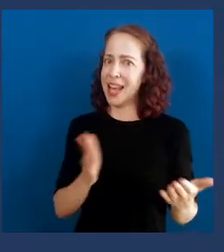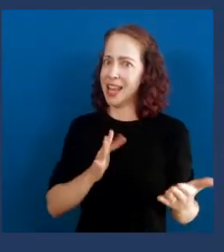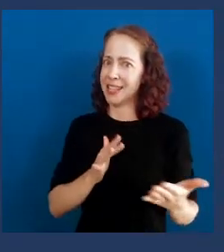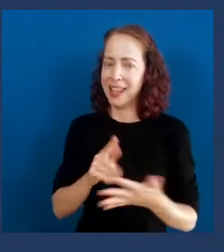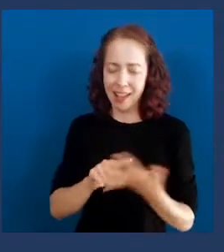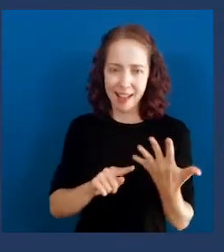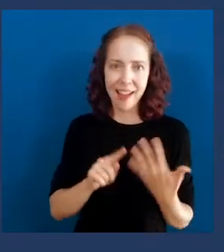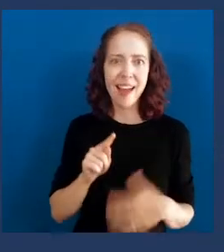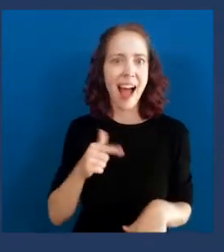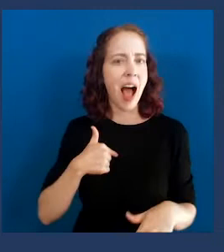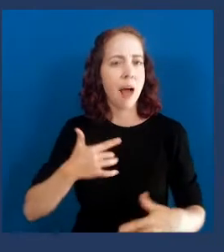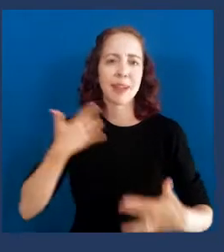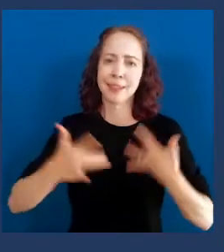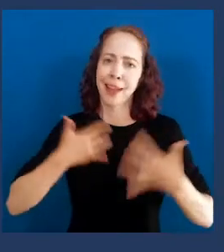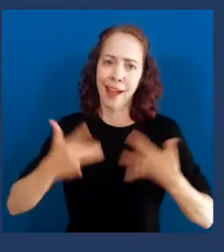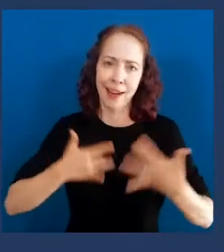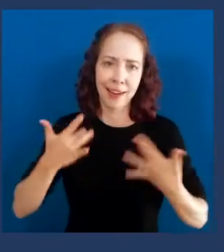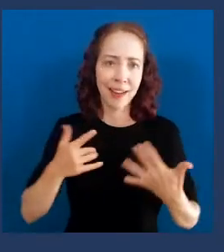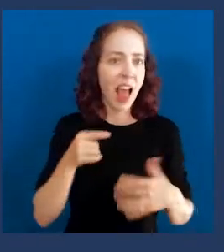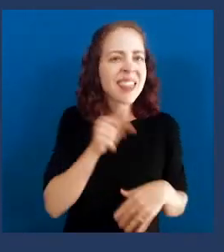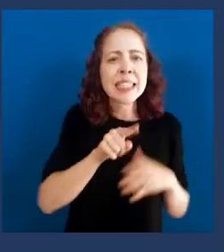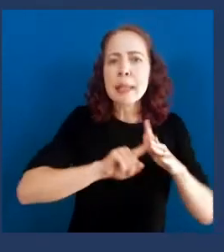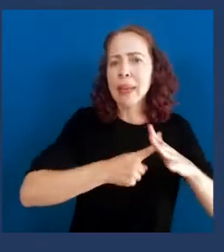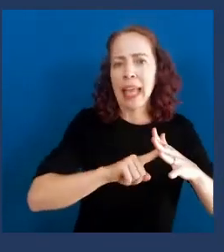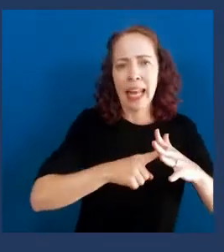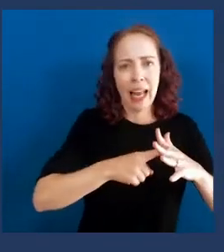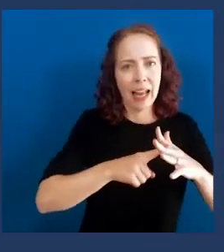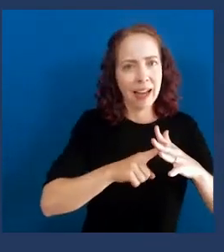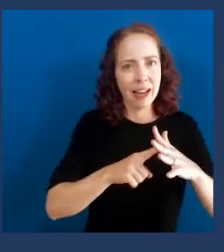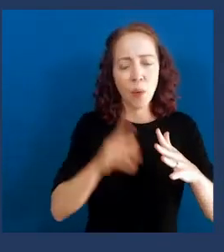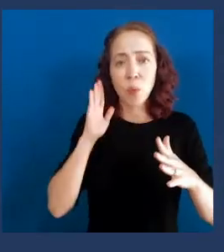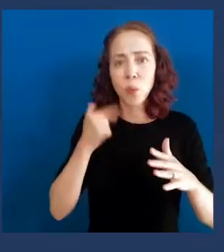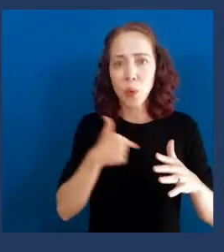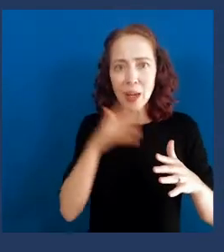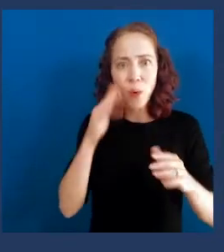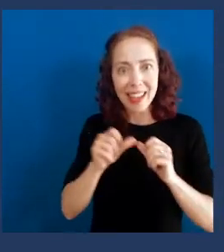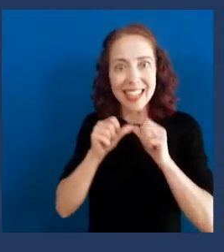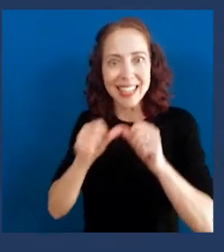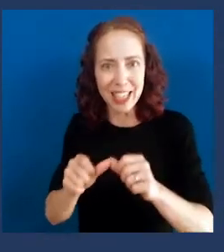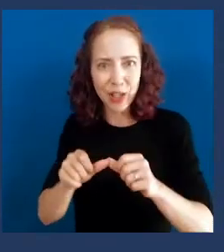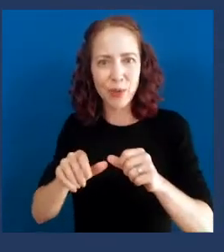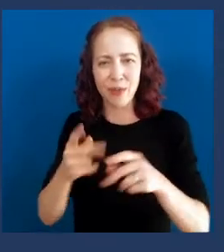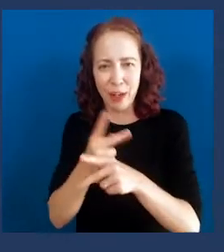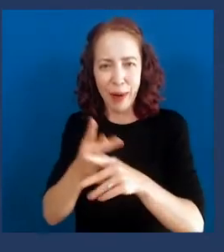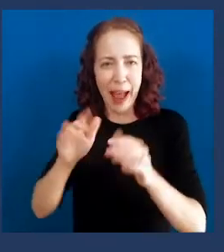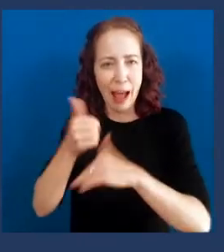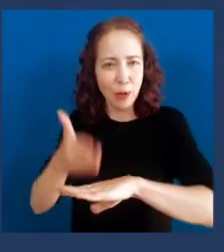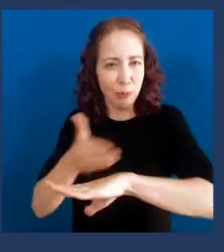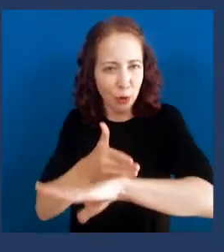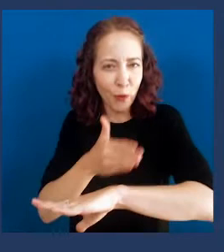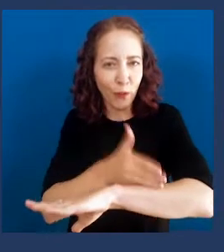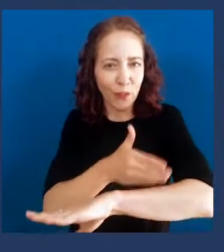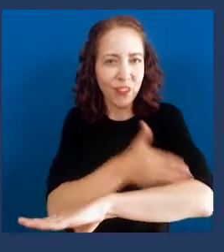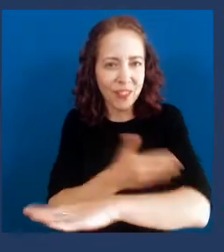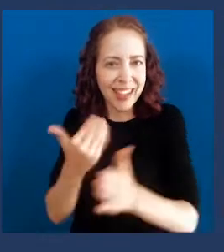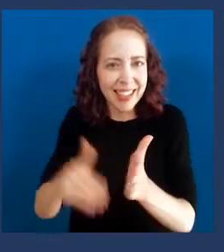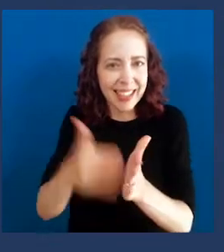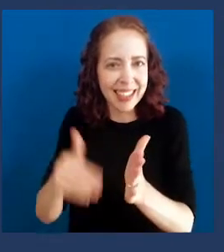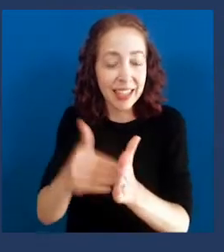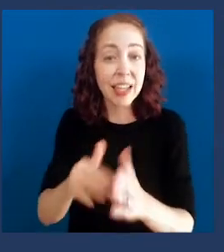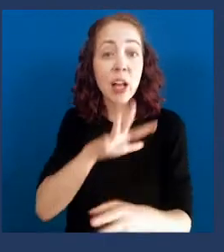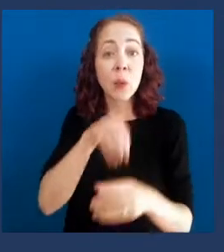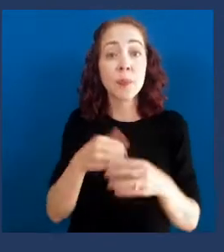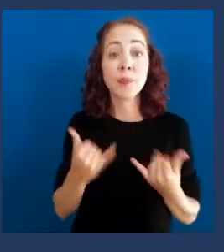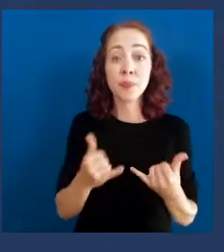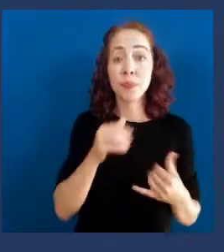pumped about them. I'm excited. And it's just the beginning of how we're going to continue to find ways to improve over and over again,